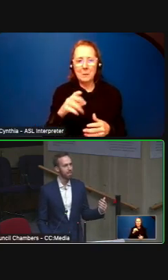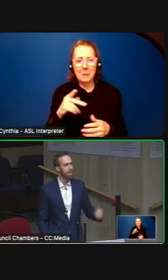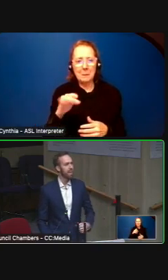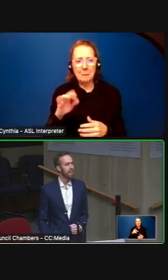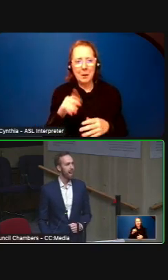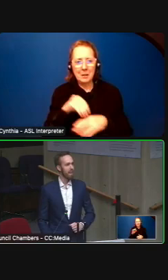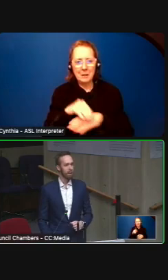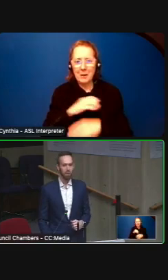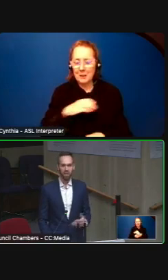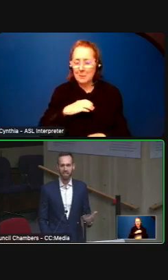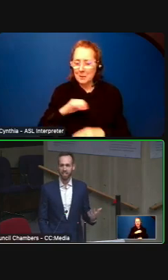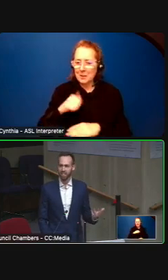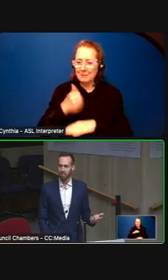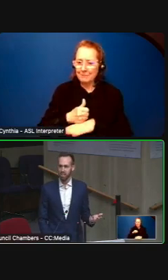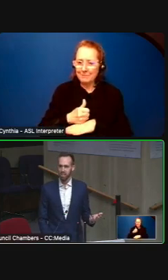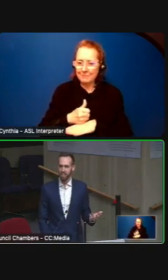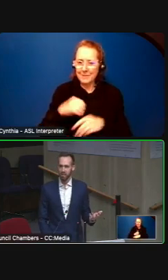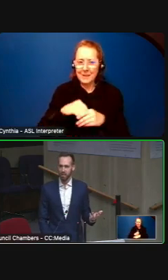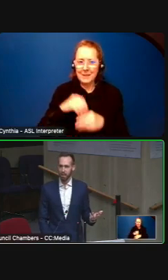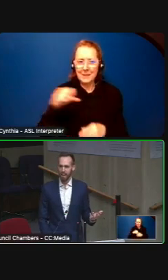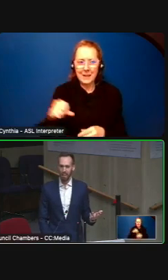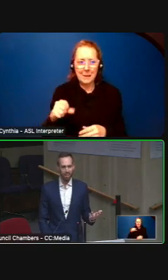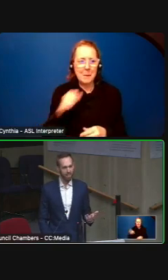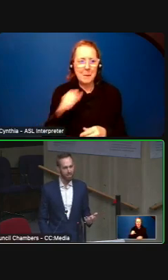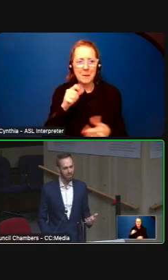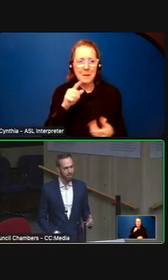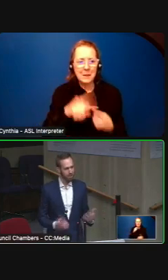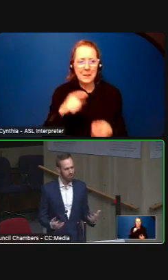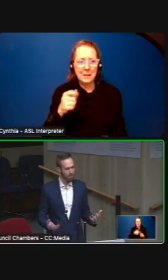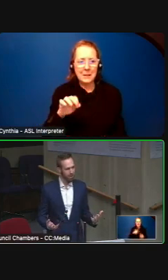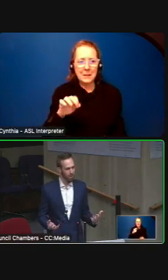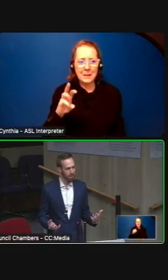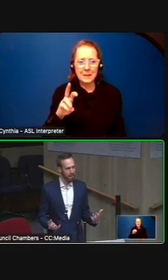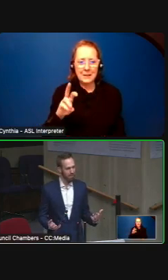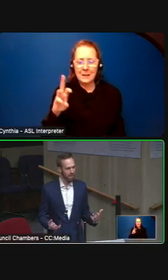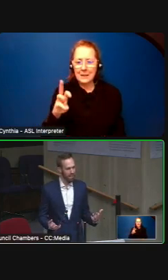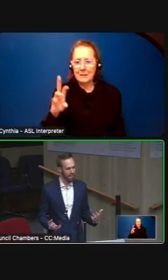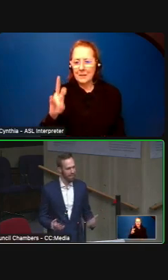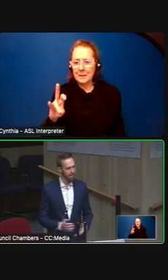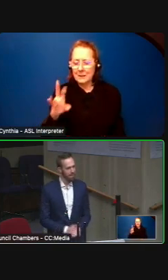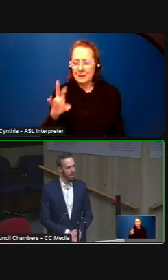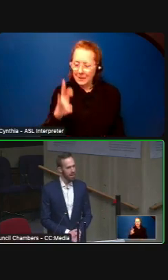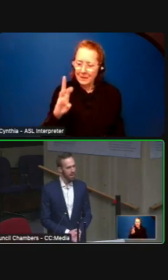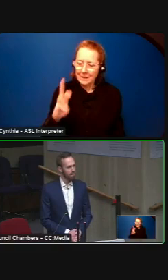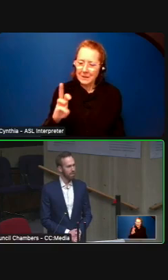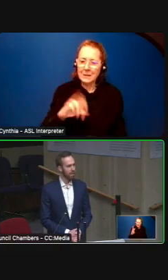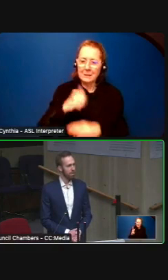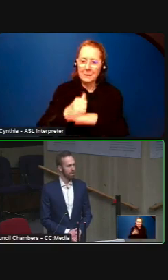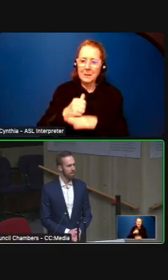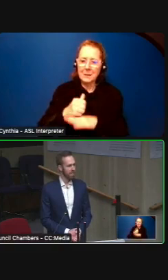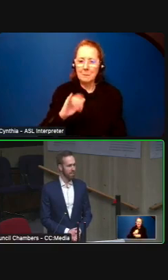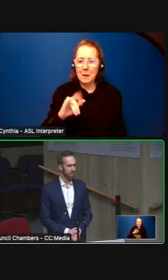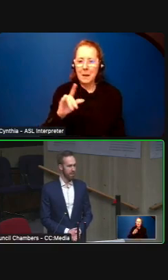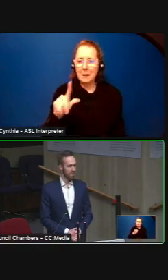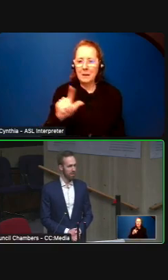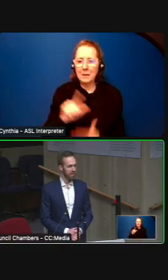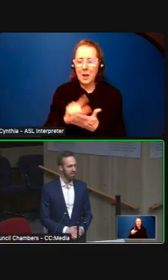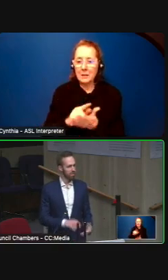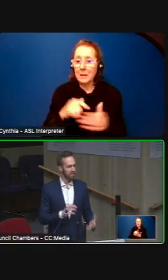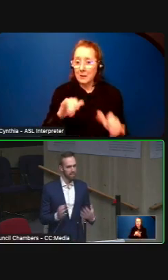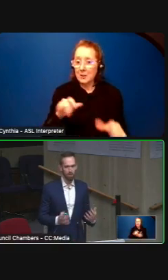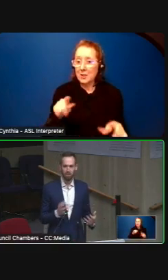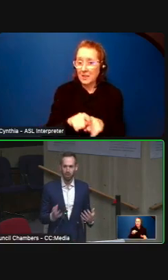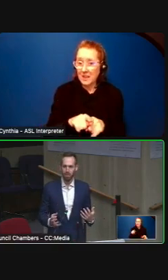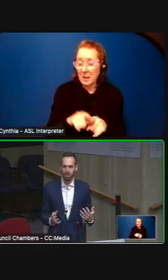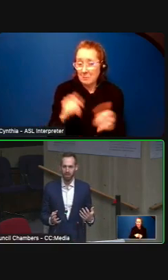Salem, but it wasn't until 76 that we had bylaws, and it looked similar to the form that we have today. So. Really almost 50 years ago that kind of took